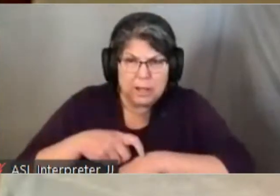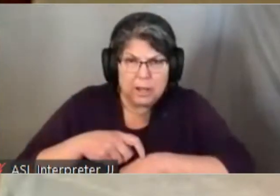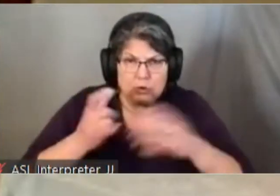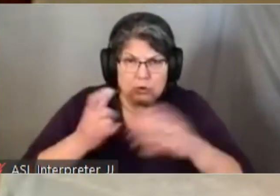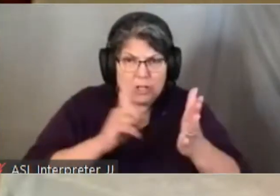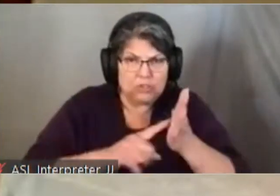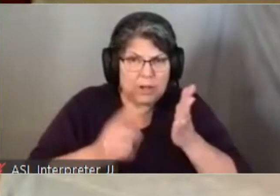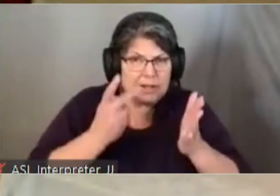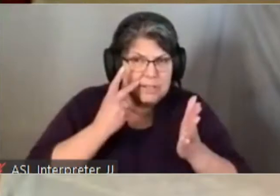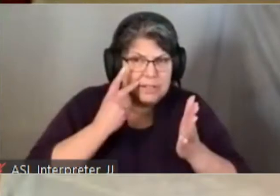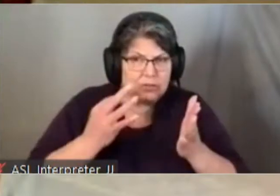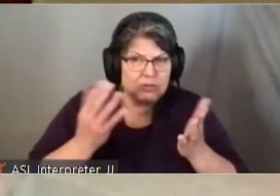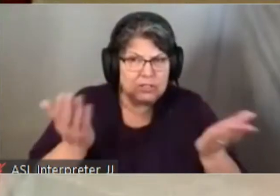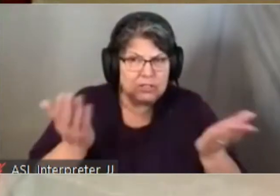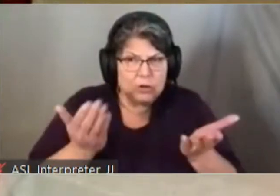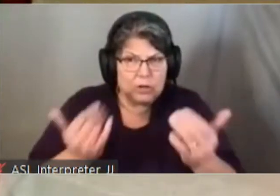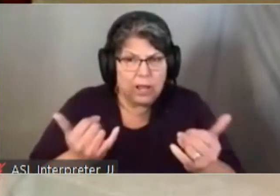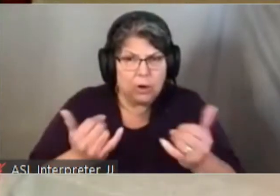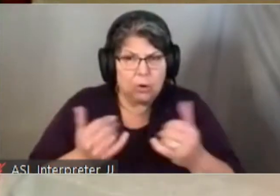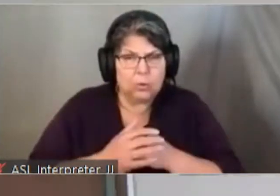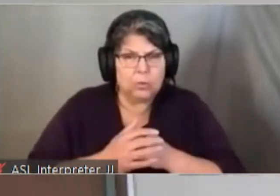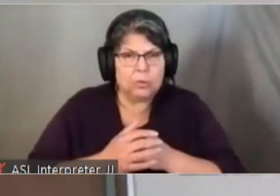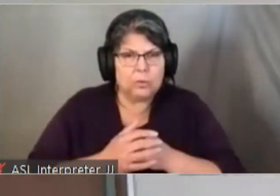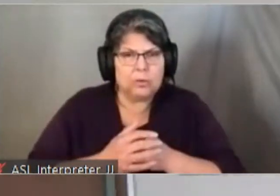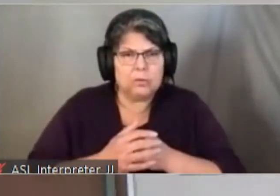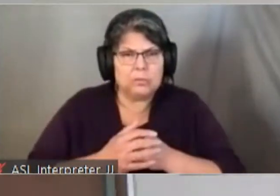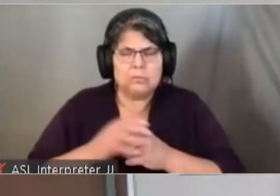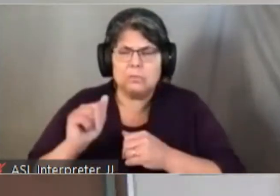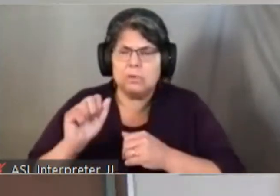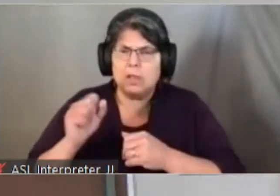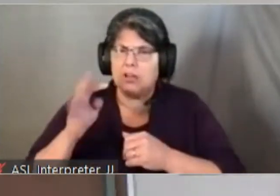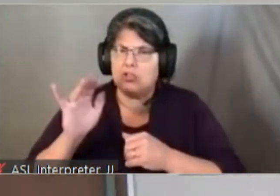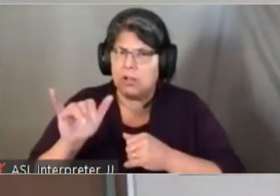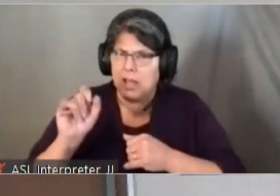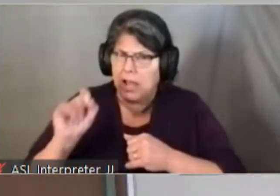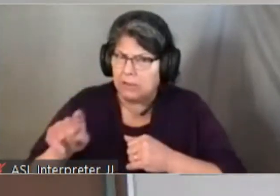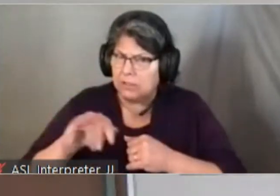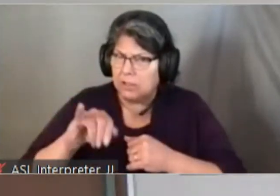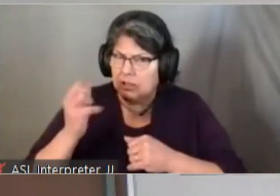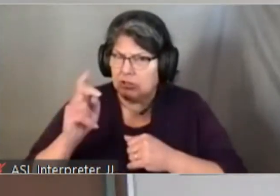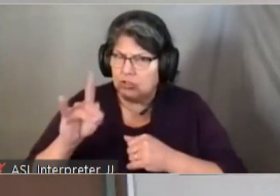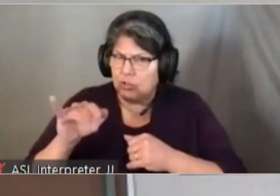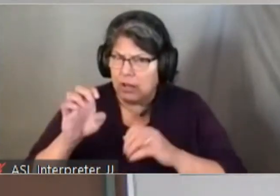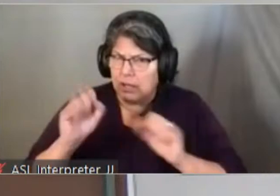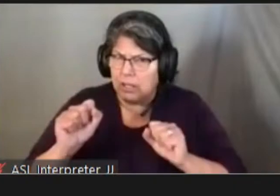us before I go on? Sure. Jackie, can you hear us?